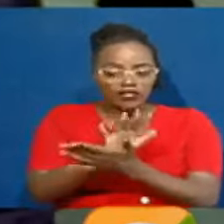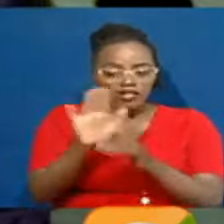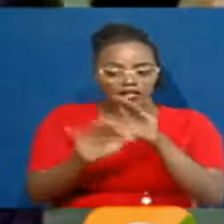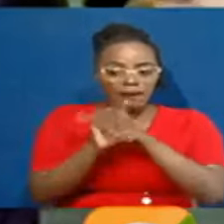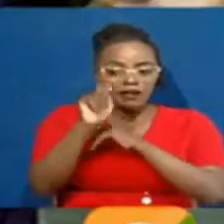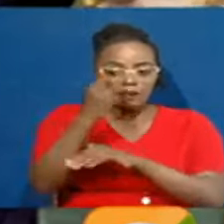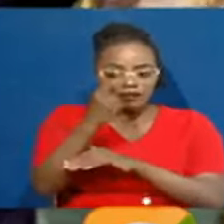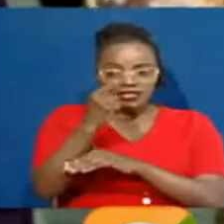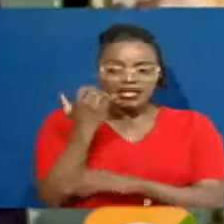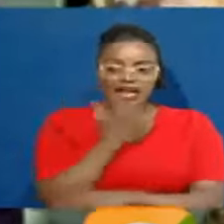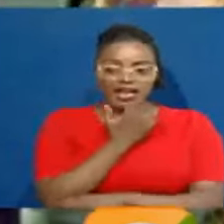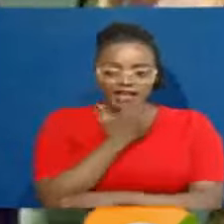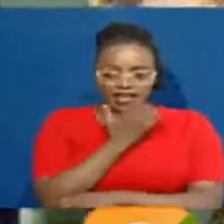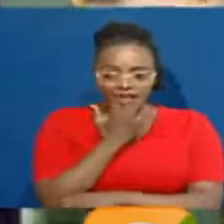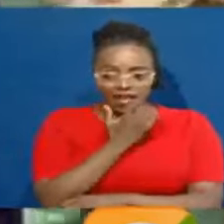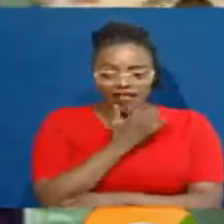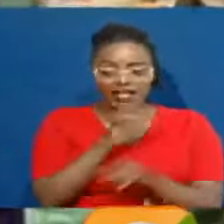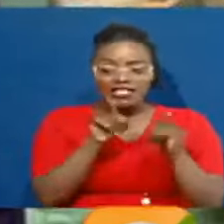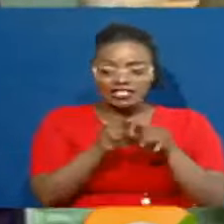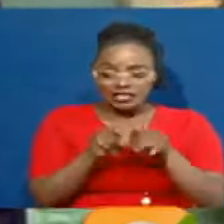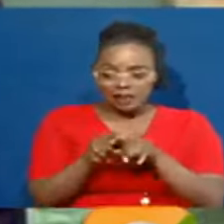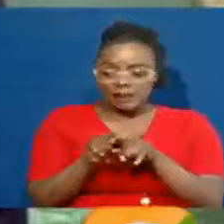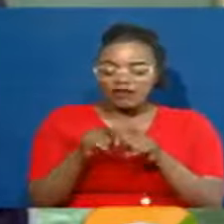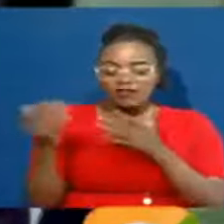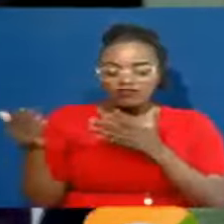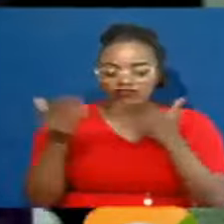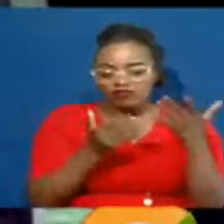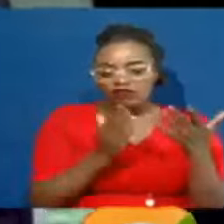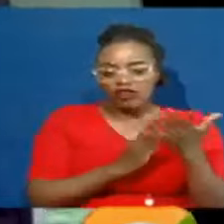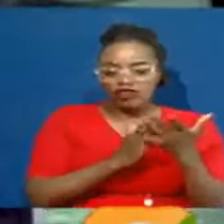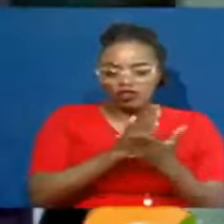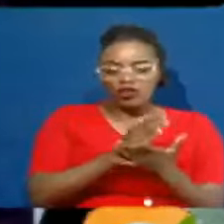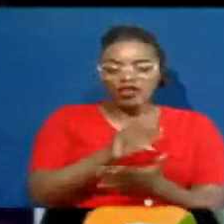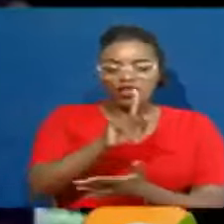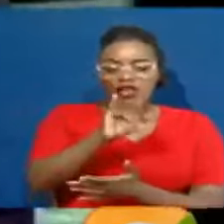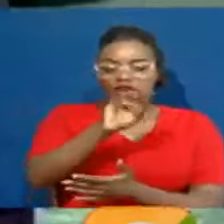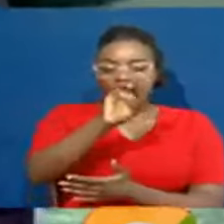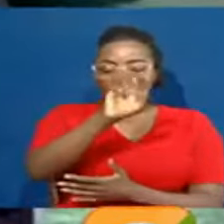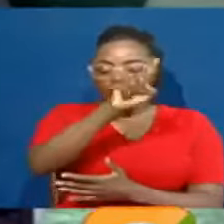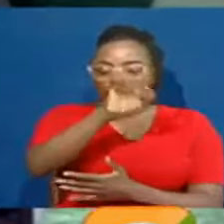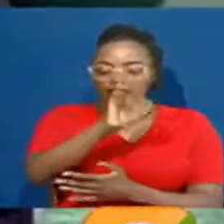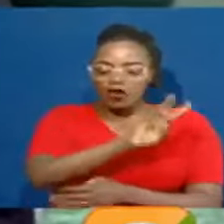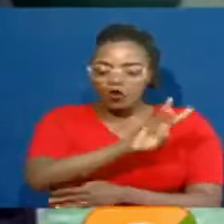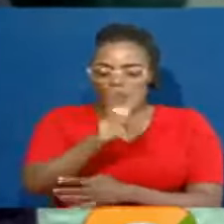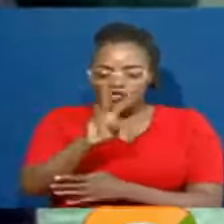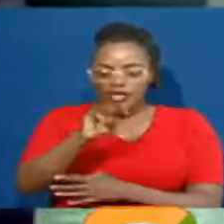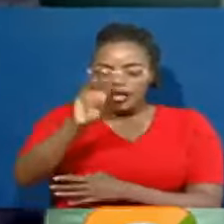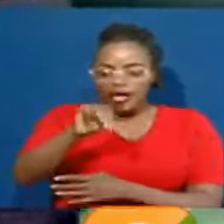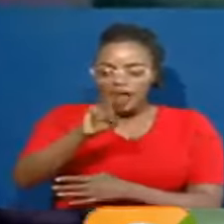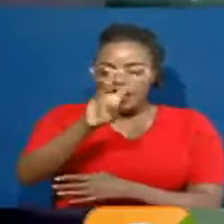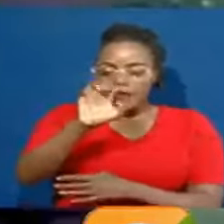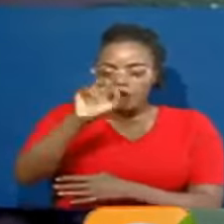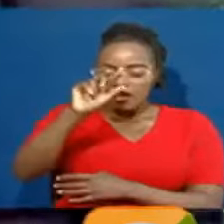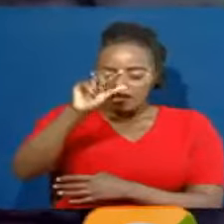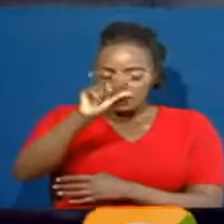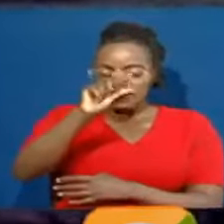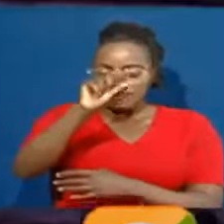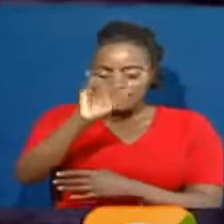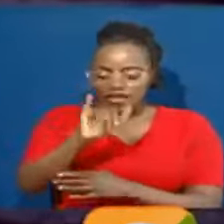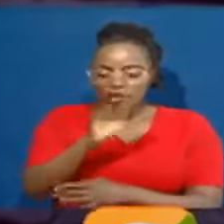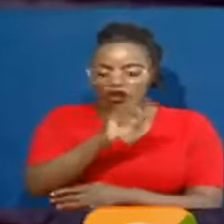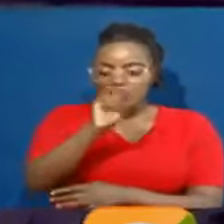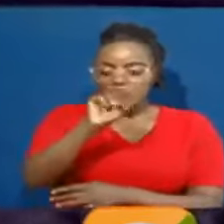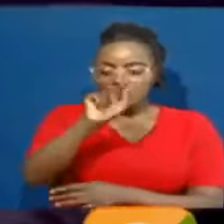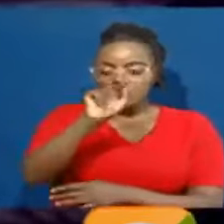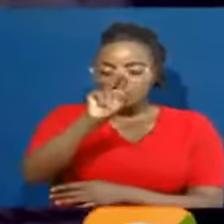Deputy President Rigathi Gachagua as tabled by Kibwezi West Member of Parliament Mwengi Mutuse. And when